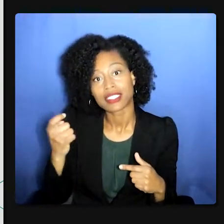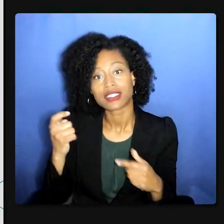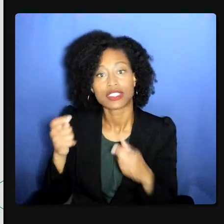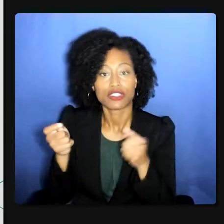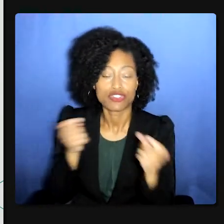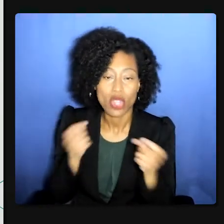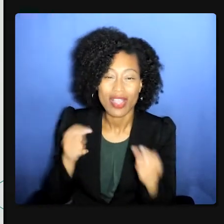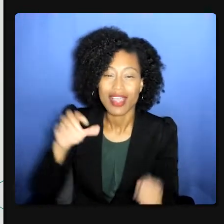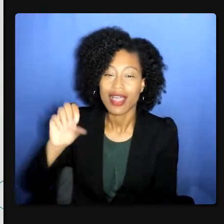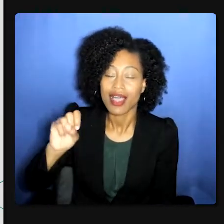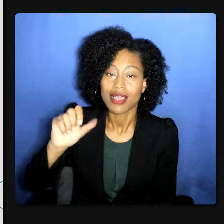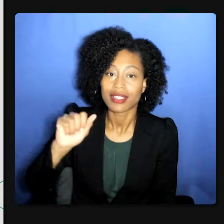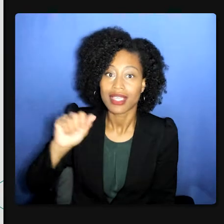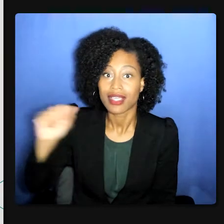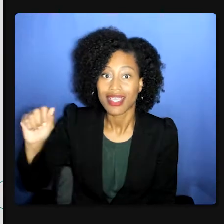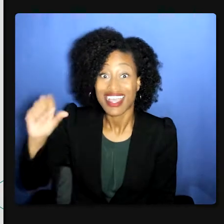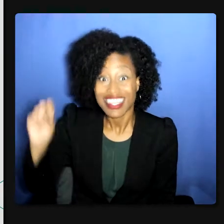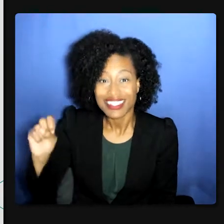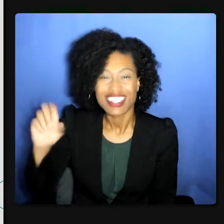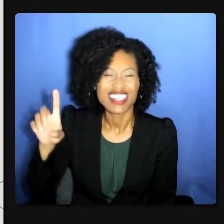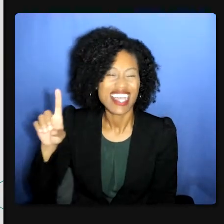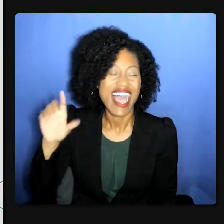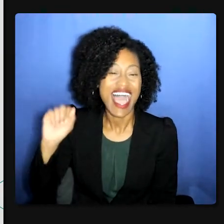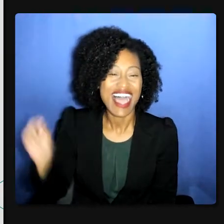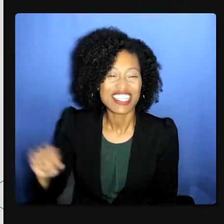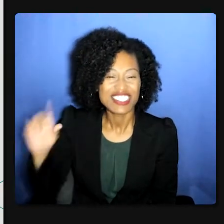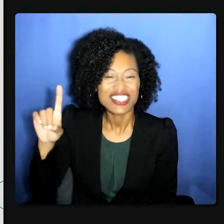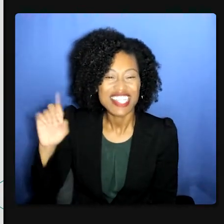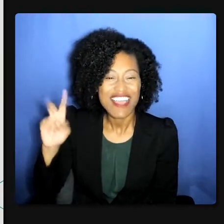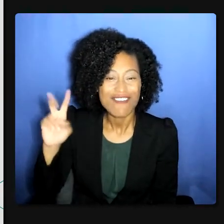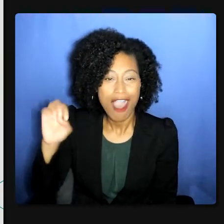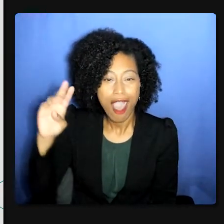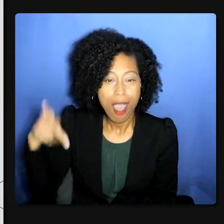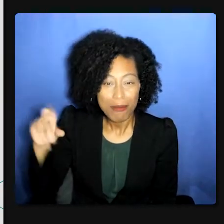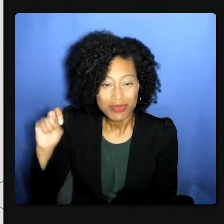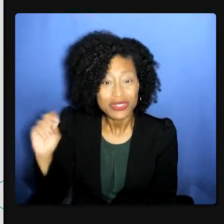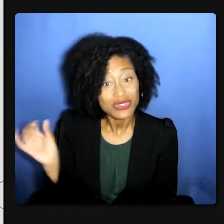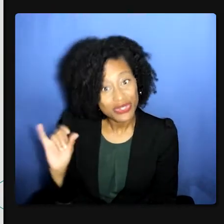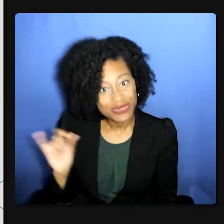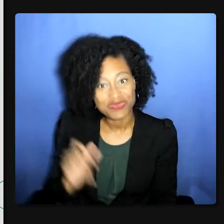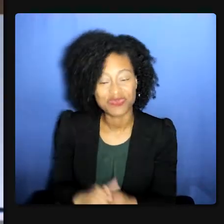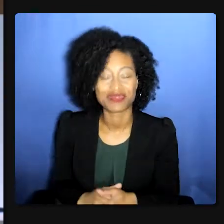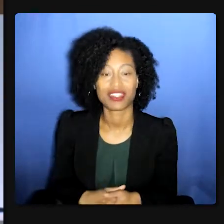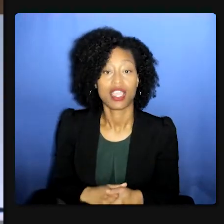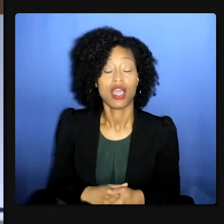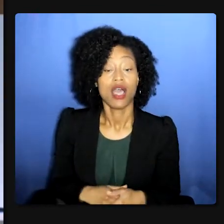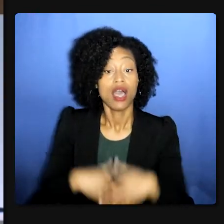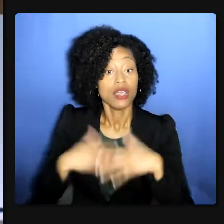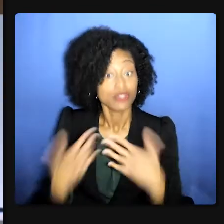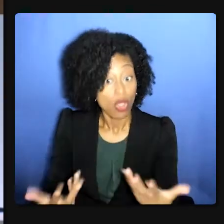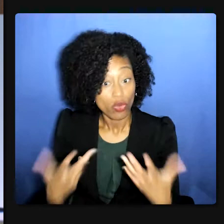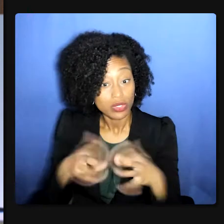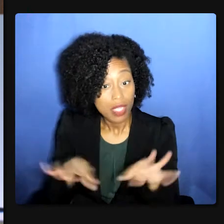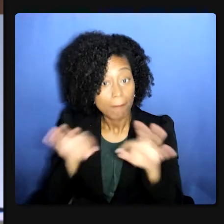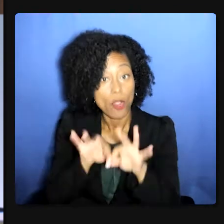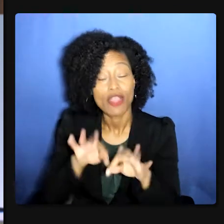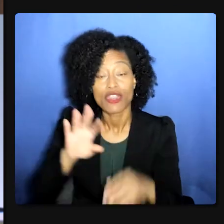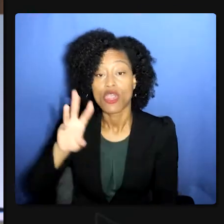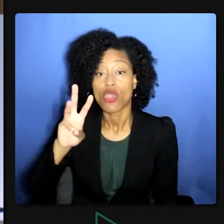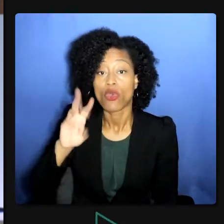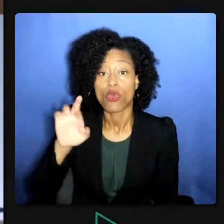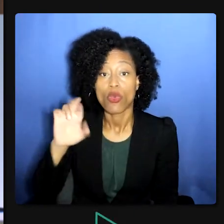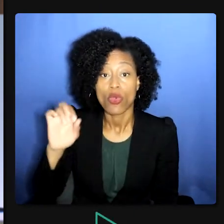our SaaS CI/CD solution. What's powerful here is that the workflow, data,